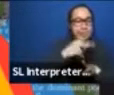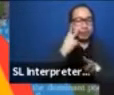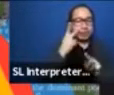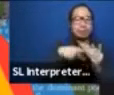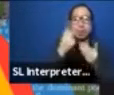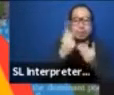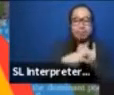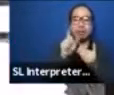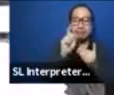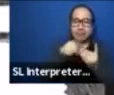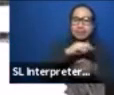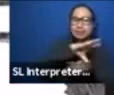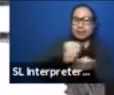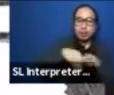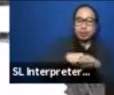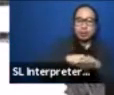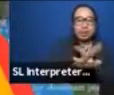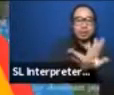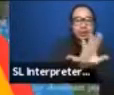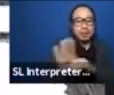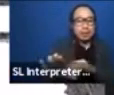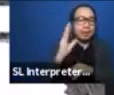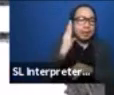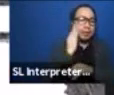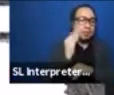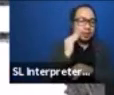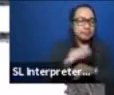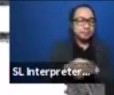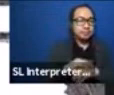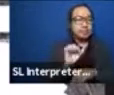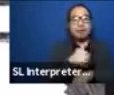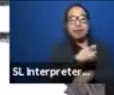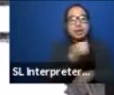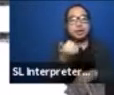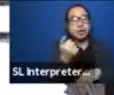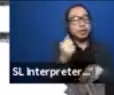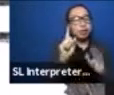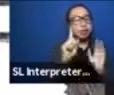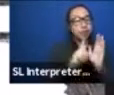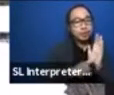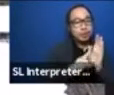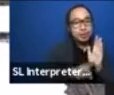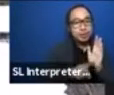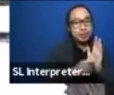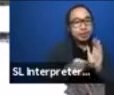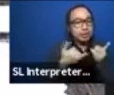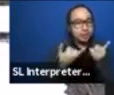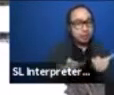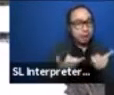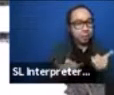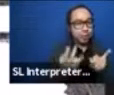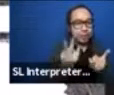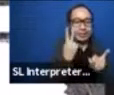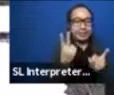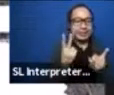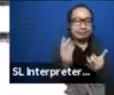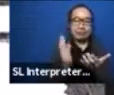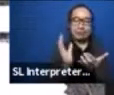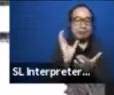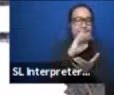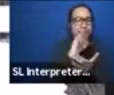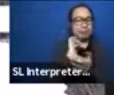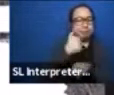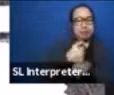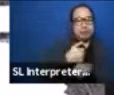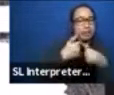experience also. So another case that this research builds is that then wherever we are building any kind of programming, we need to sort